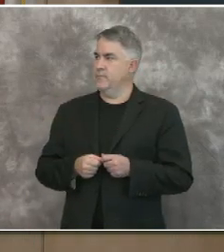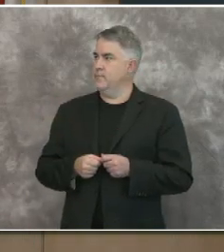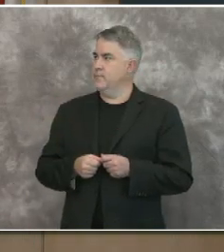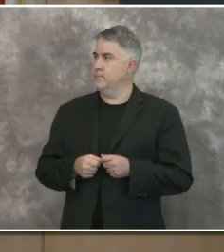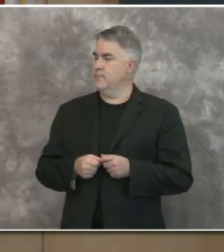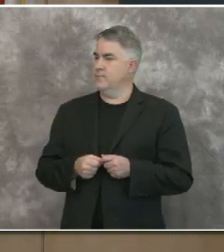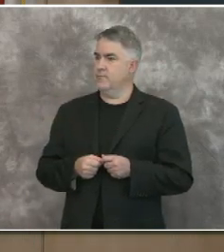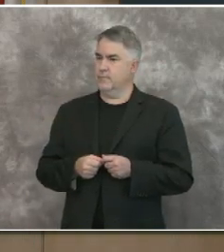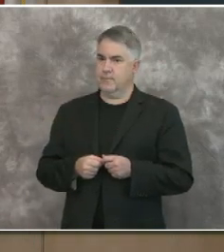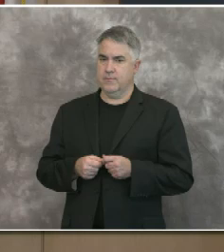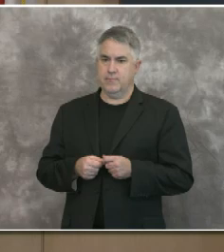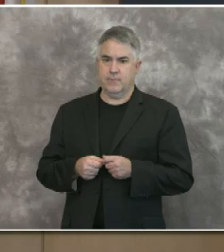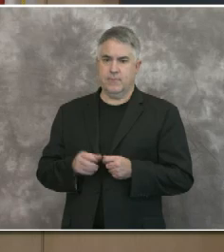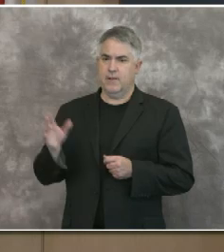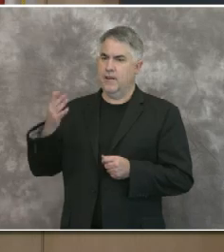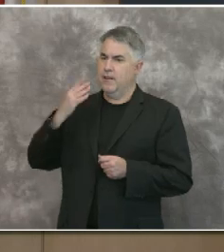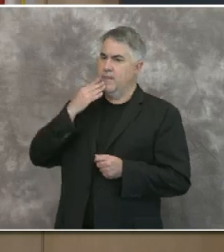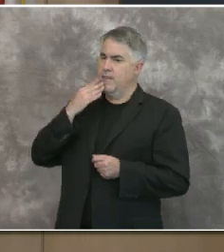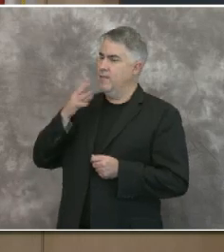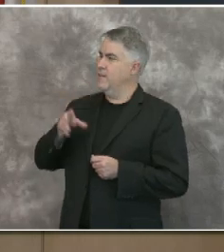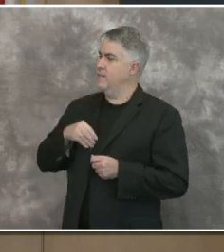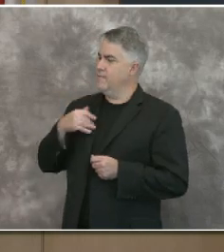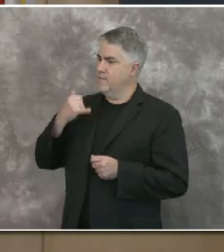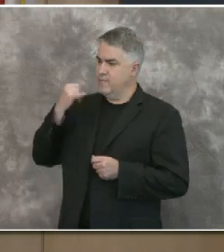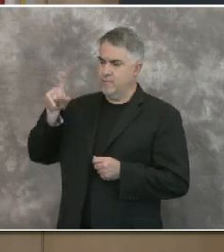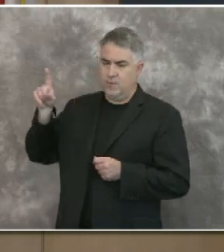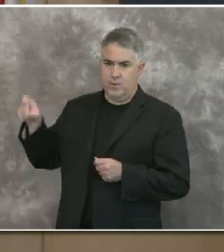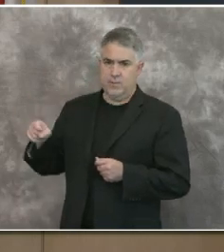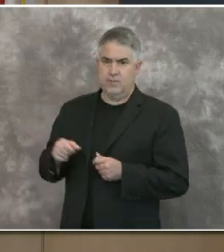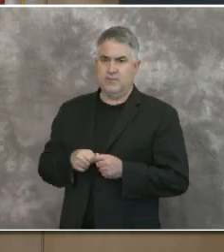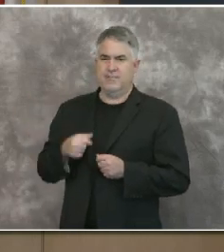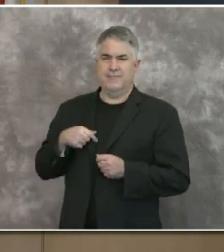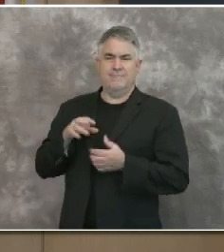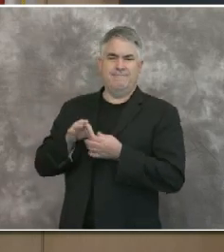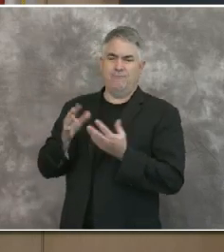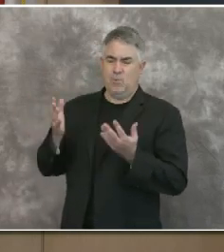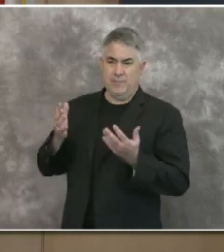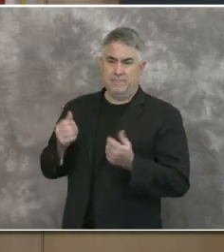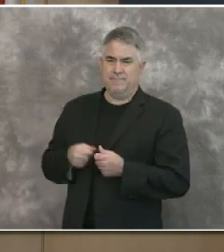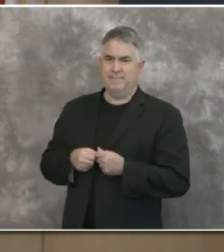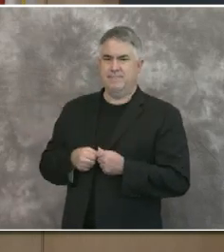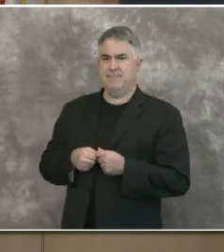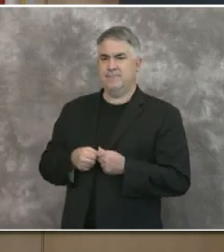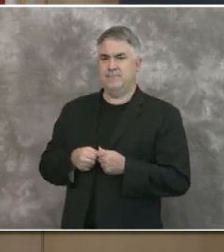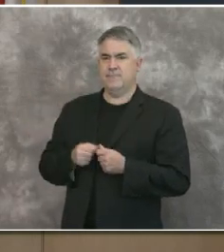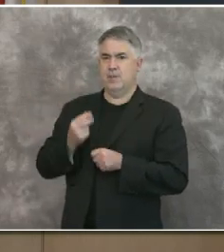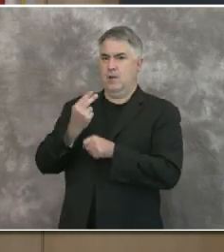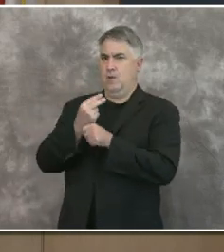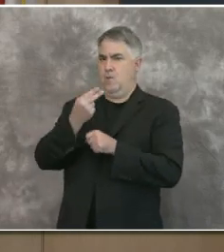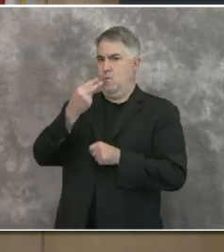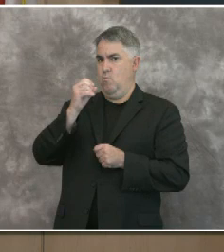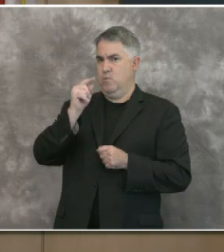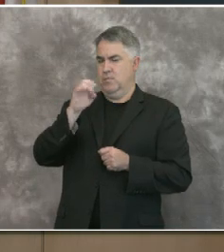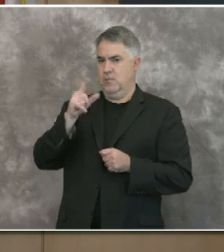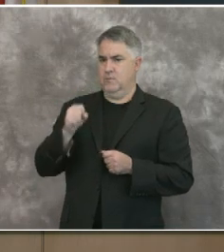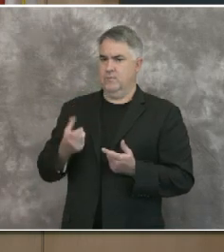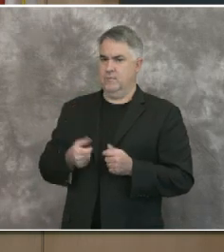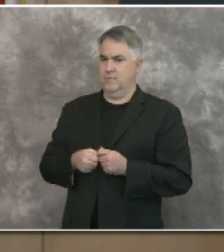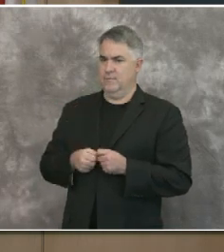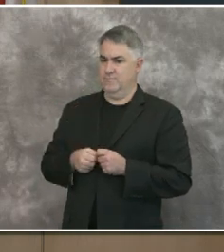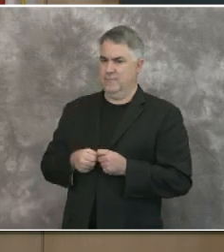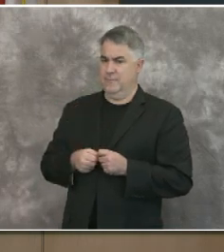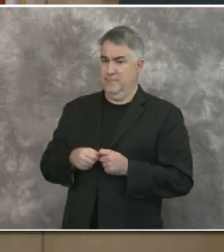Hi, thanks for taking my question. This has to do with hotels. We know that this current phase